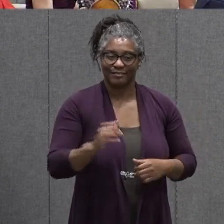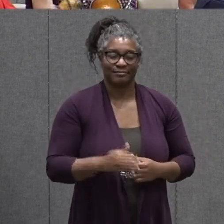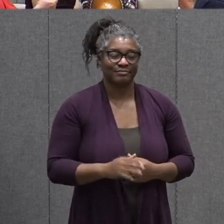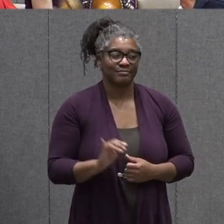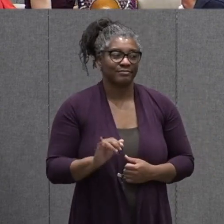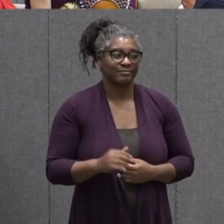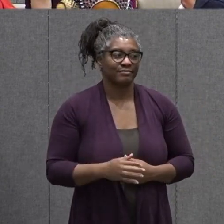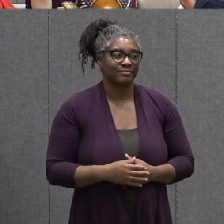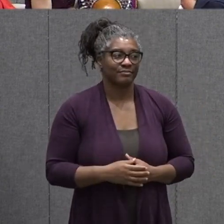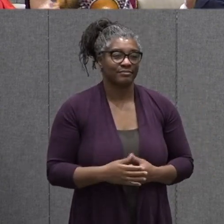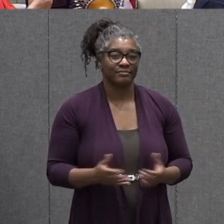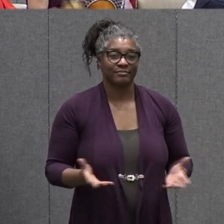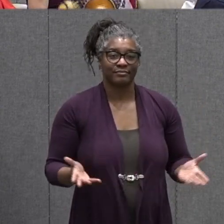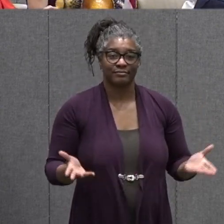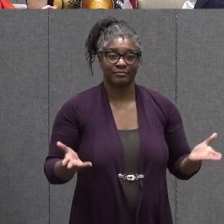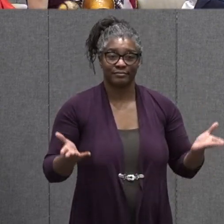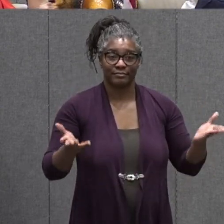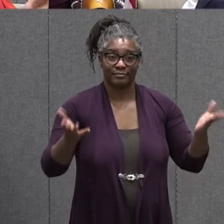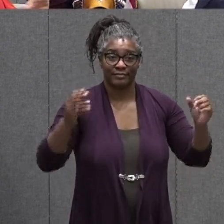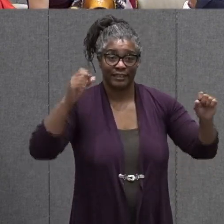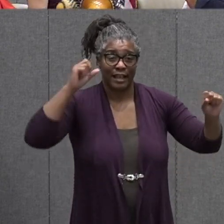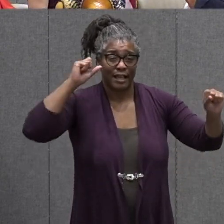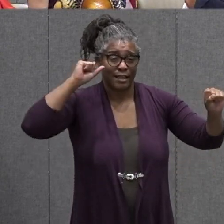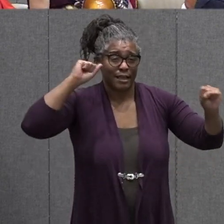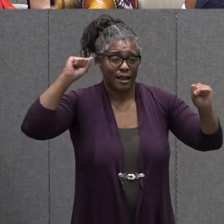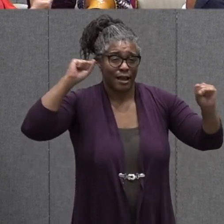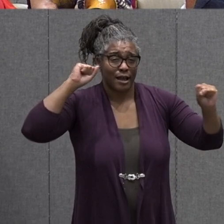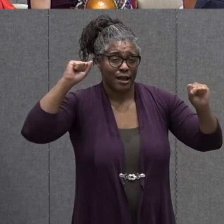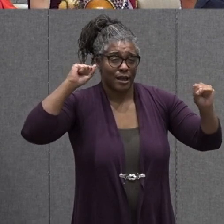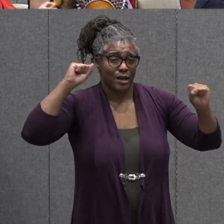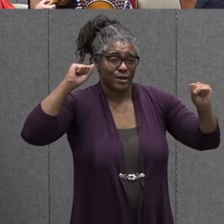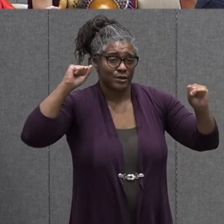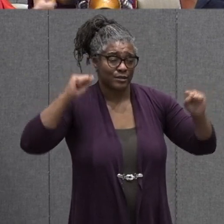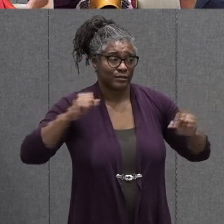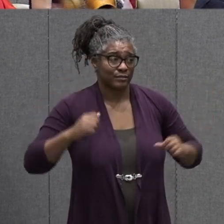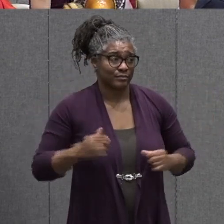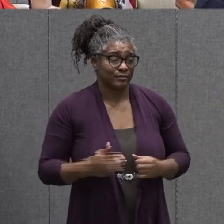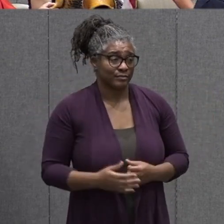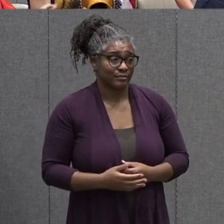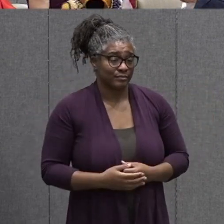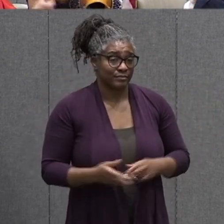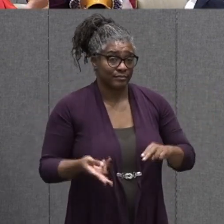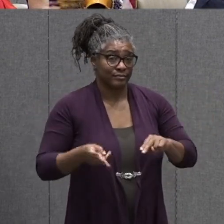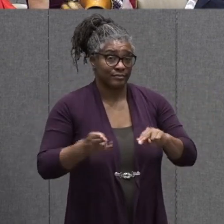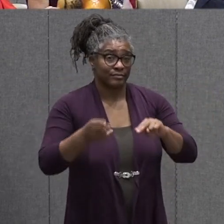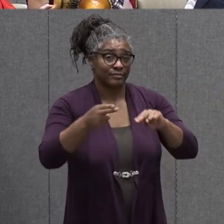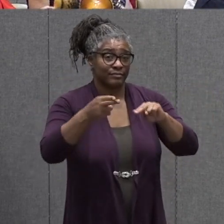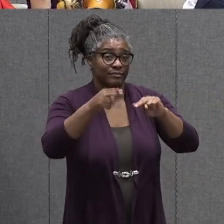go.